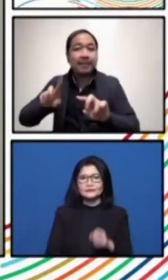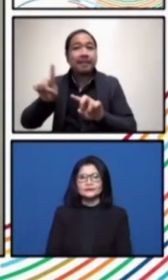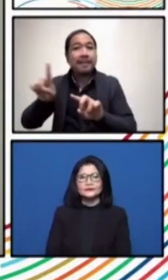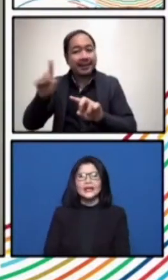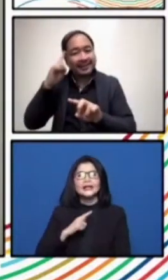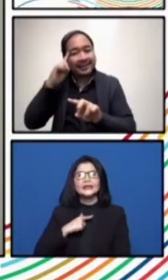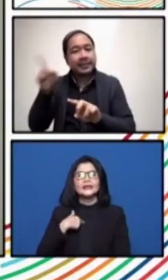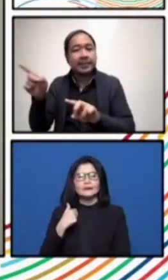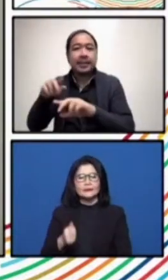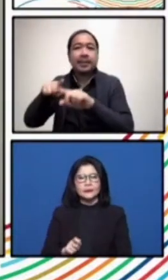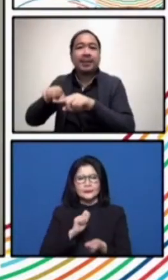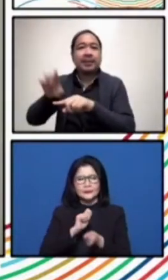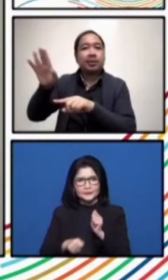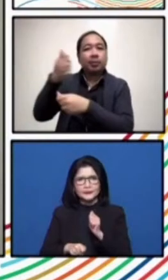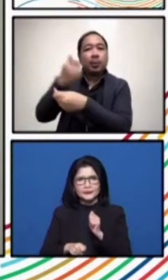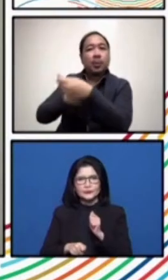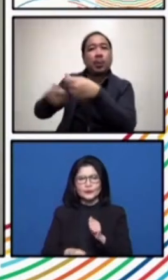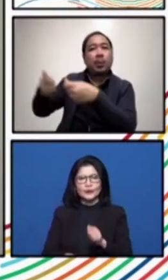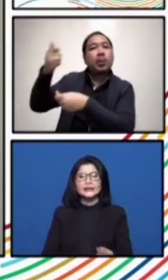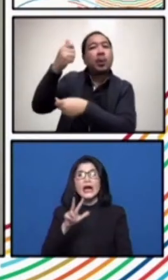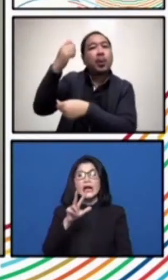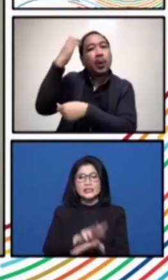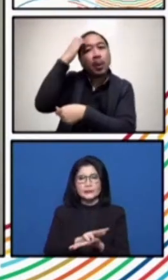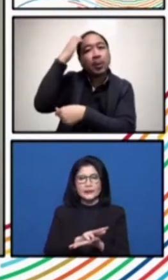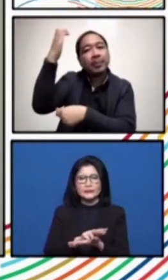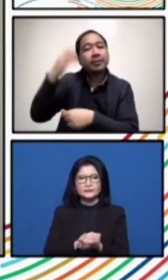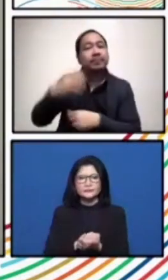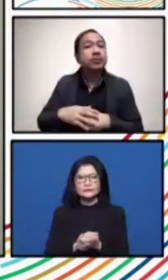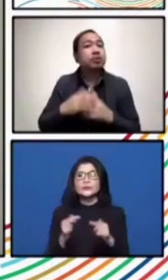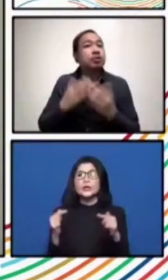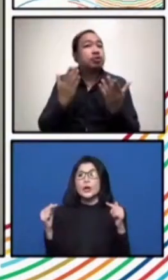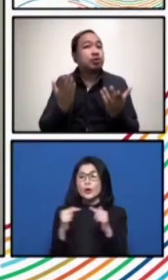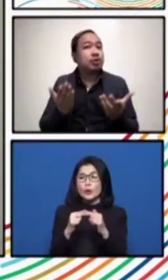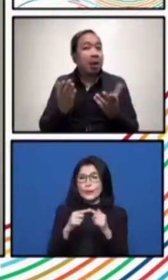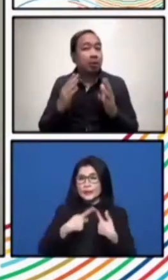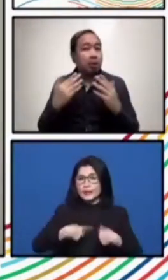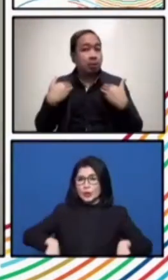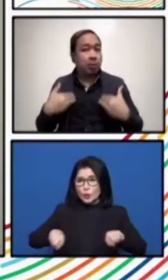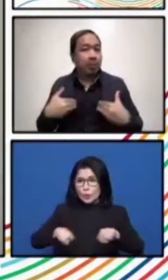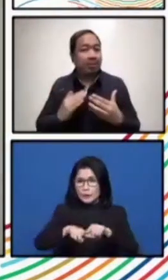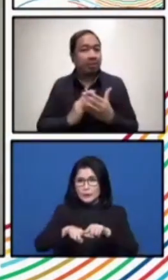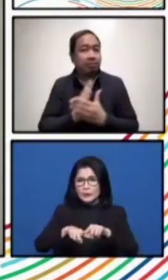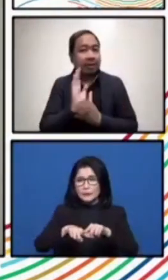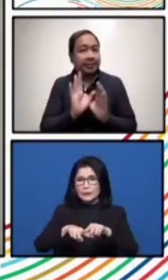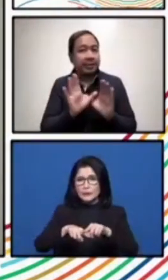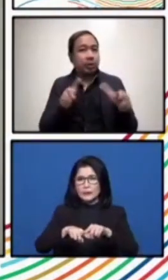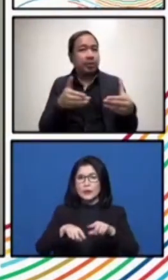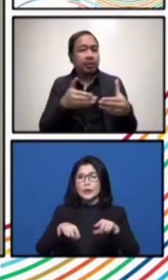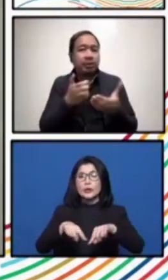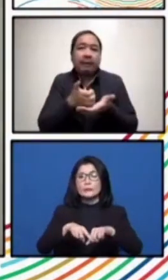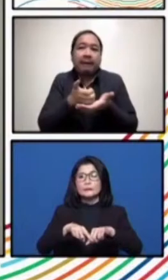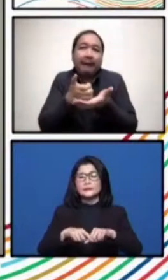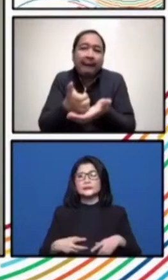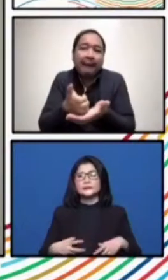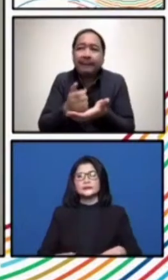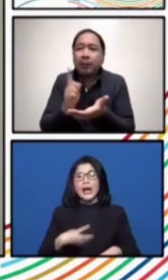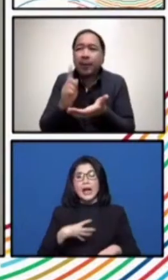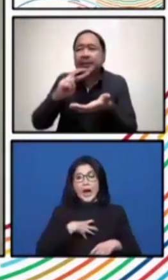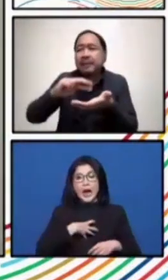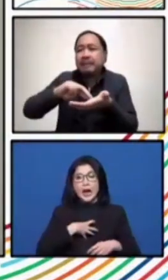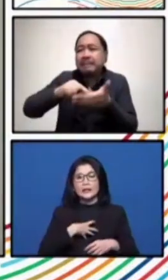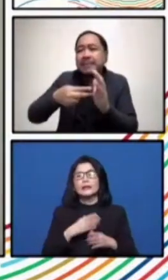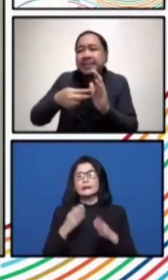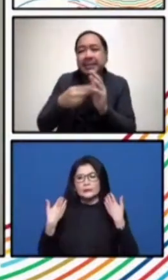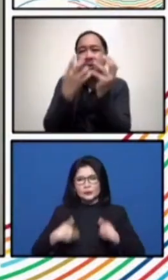points to a contribution that we as the Human Rights Commission make which is to help build understanding of what harmonization really looks like